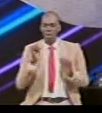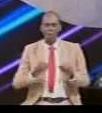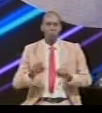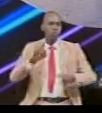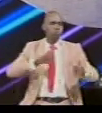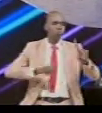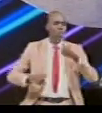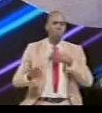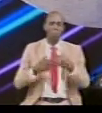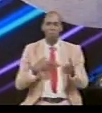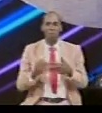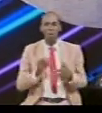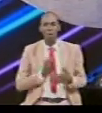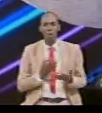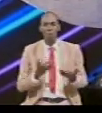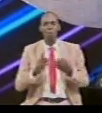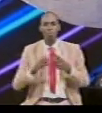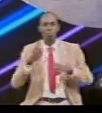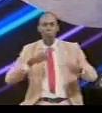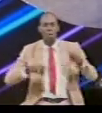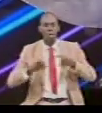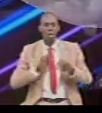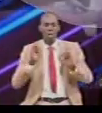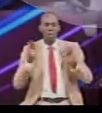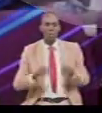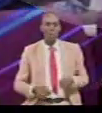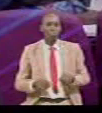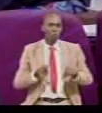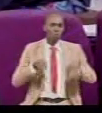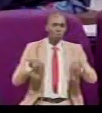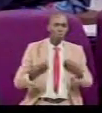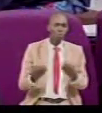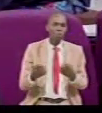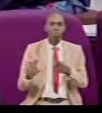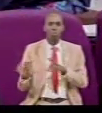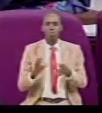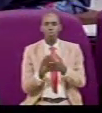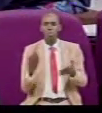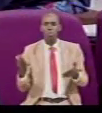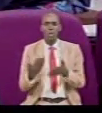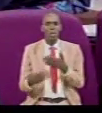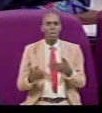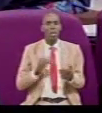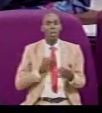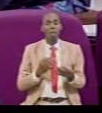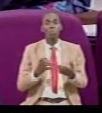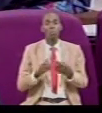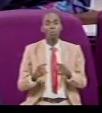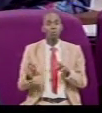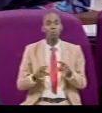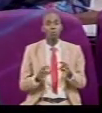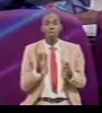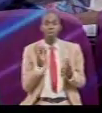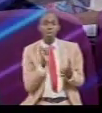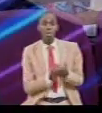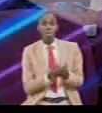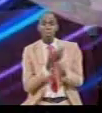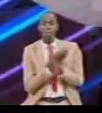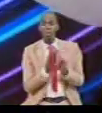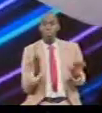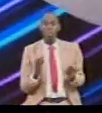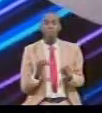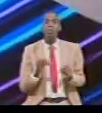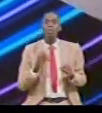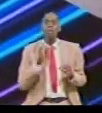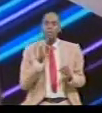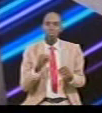into whatever I want to dabble into. It says no. The freedom he's talking about is that it's set us